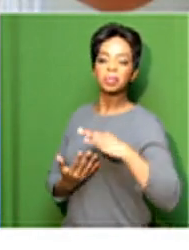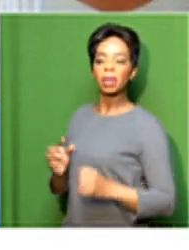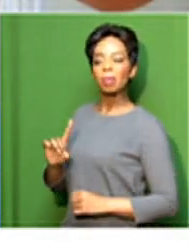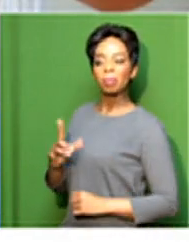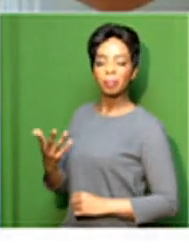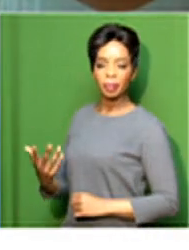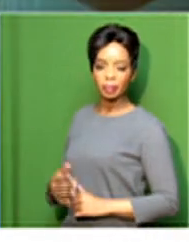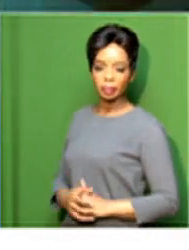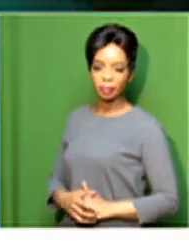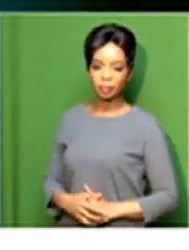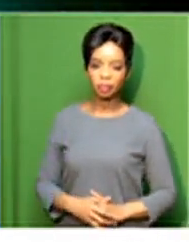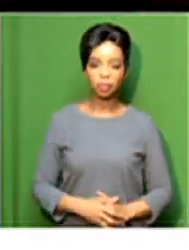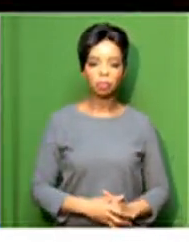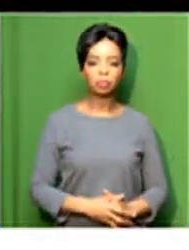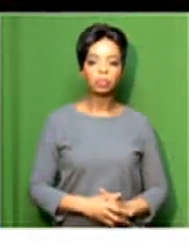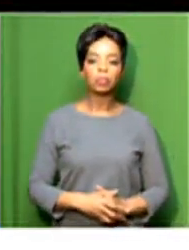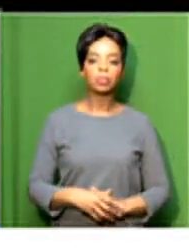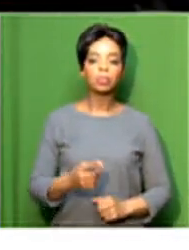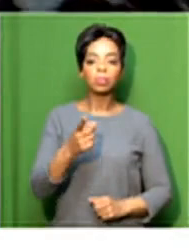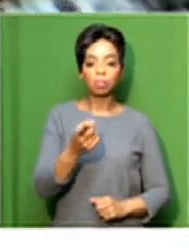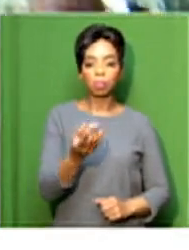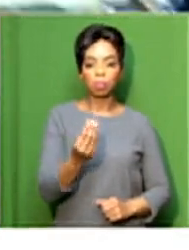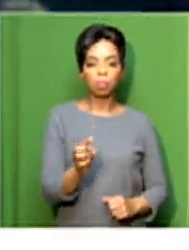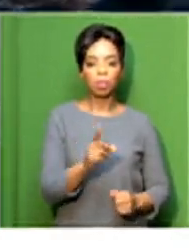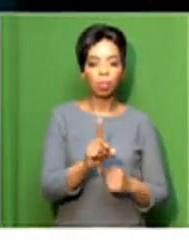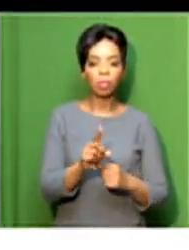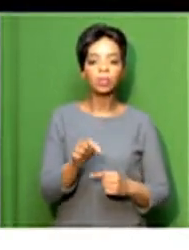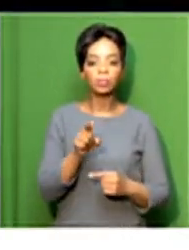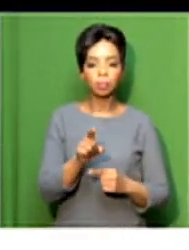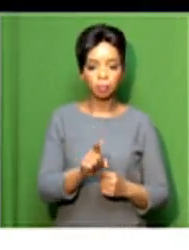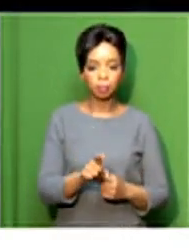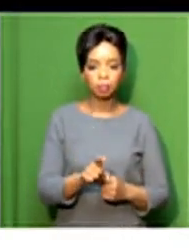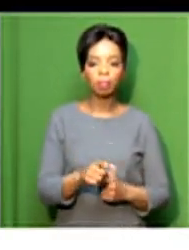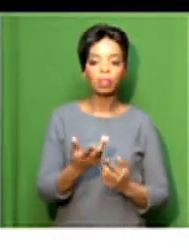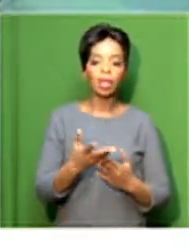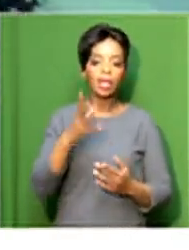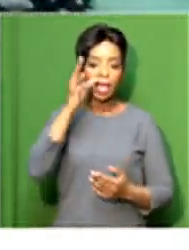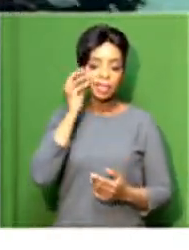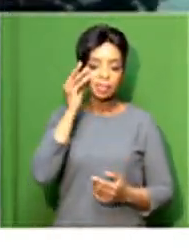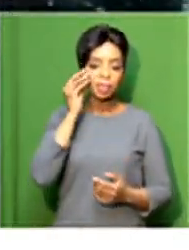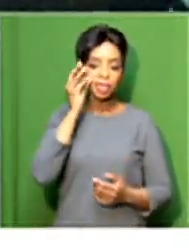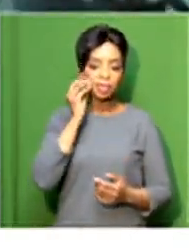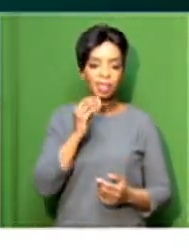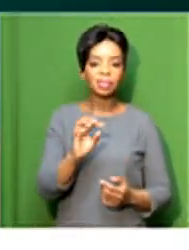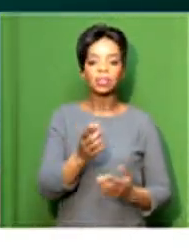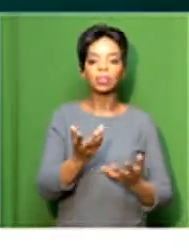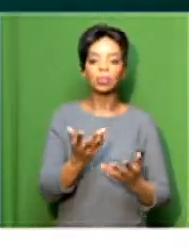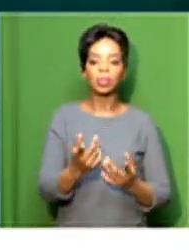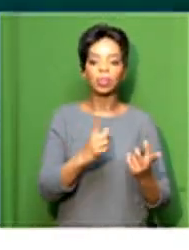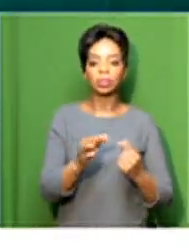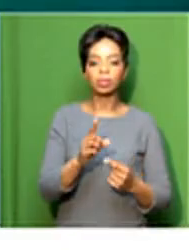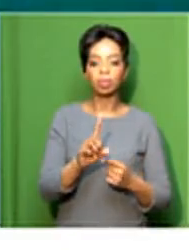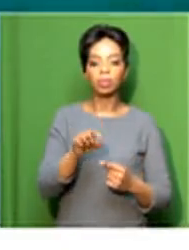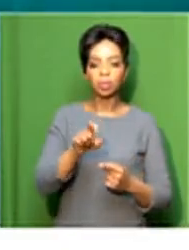So the film was inspired by an experience Craig Foster, who's kind of tells the story in the documentary.